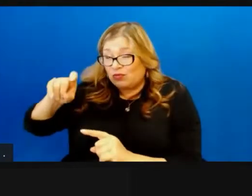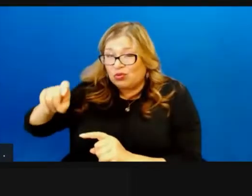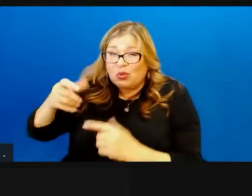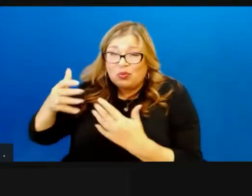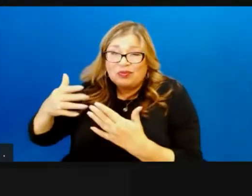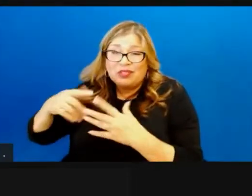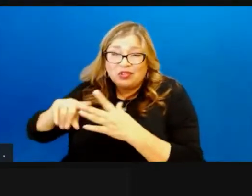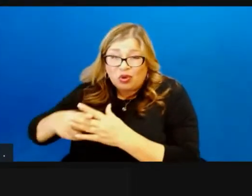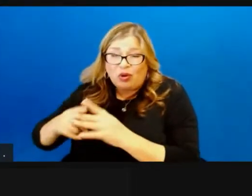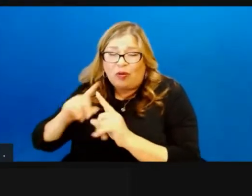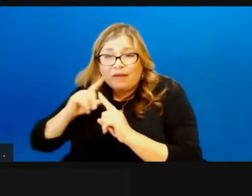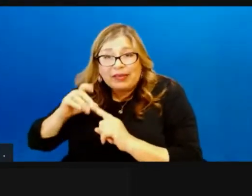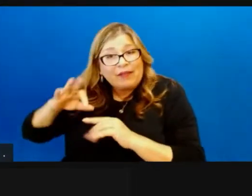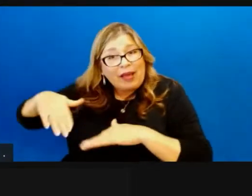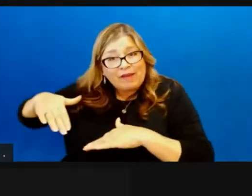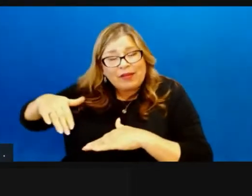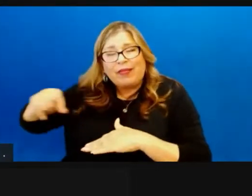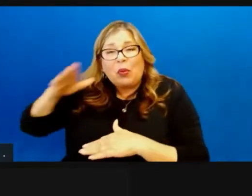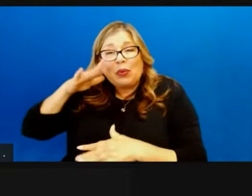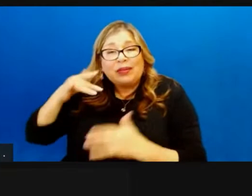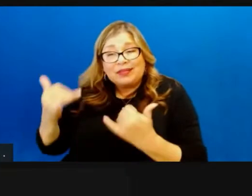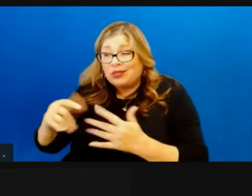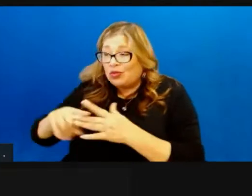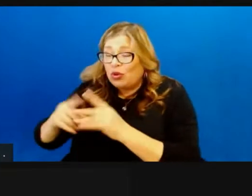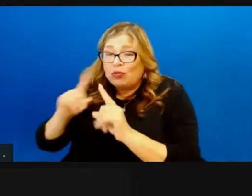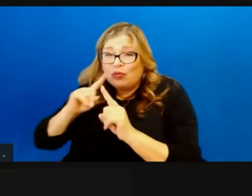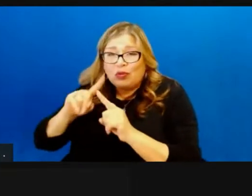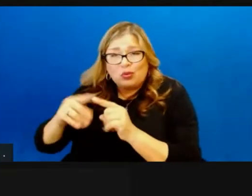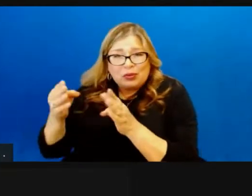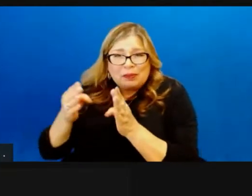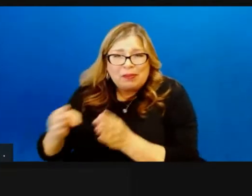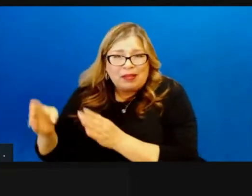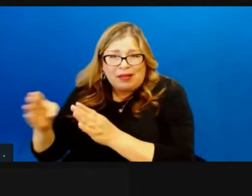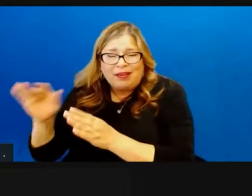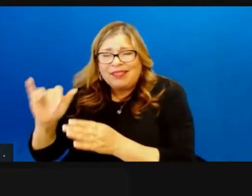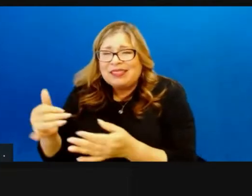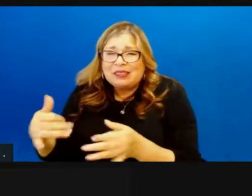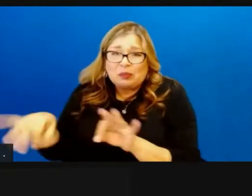happen completely, I think is very important at the statewide level.